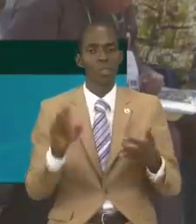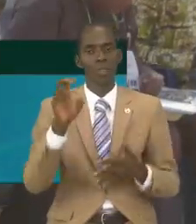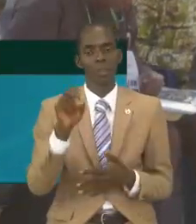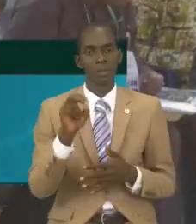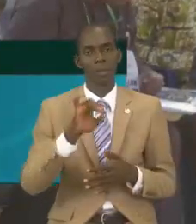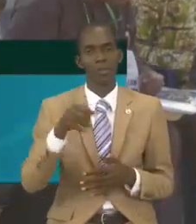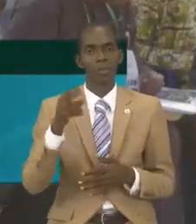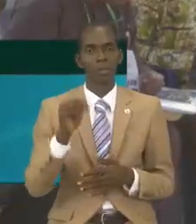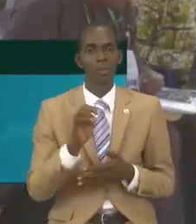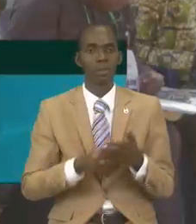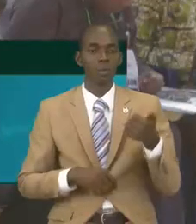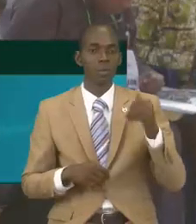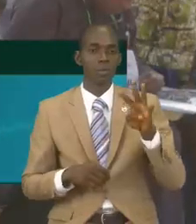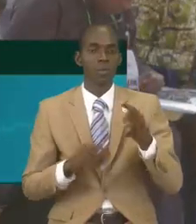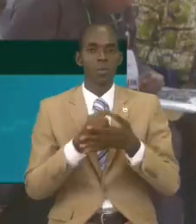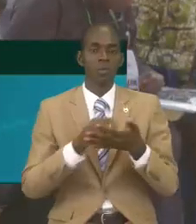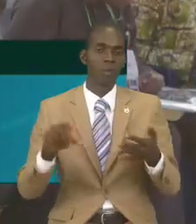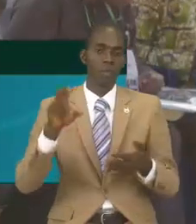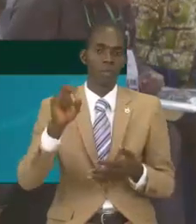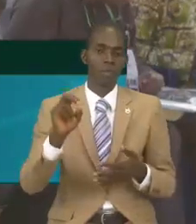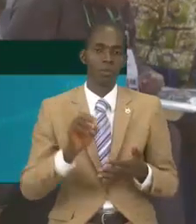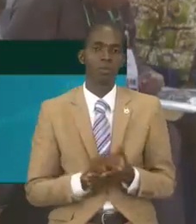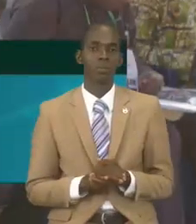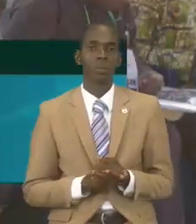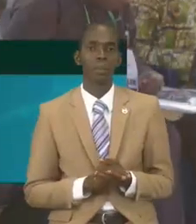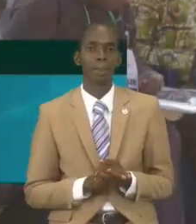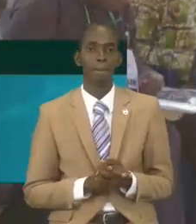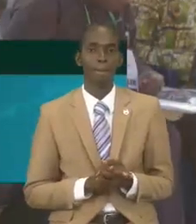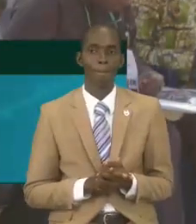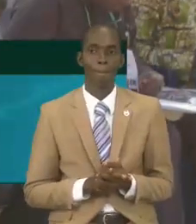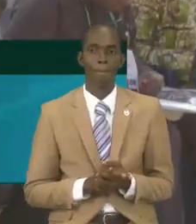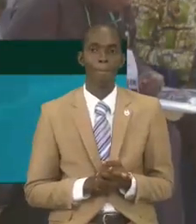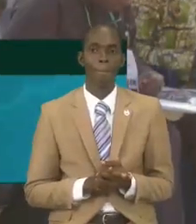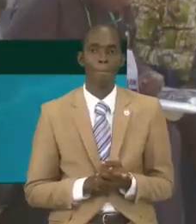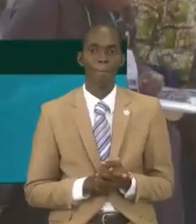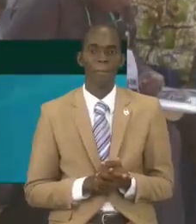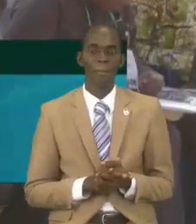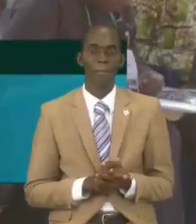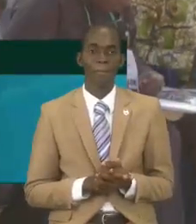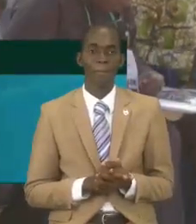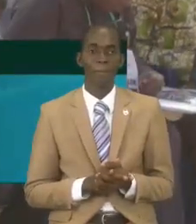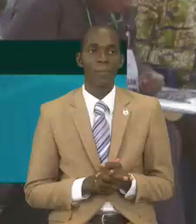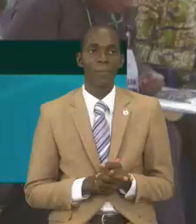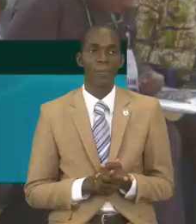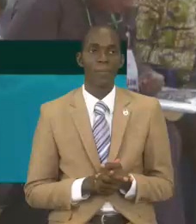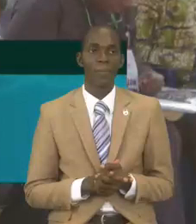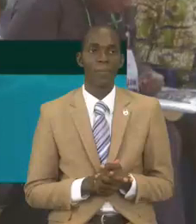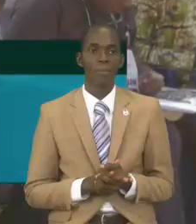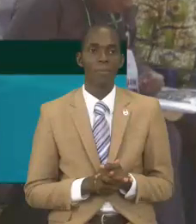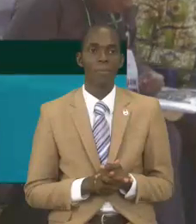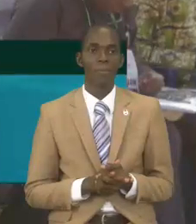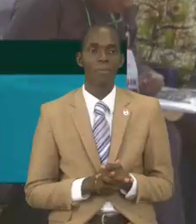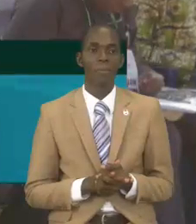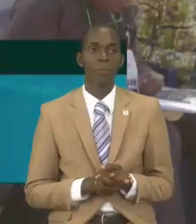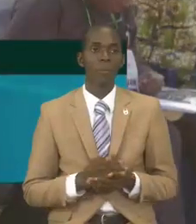John chapter 14, verse 30. Hereby, I will not talk